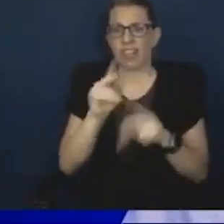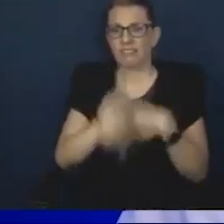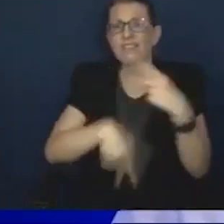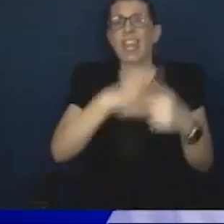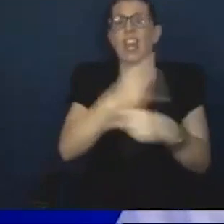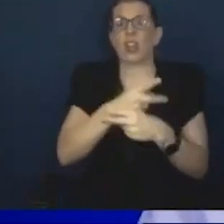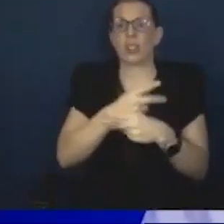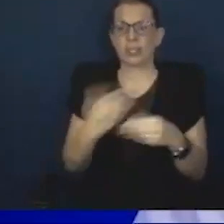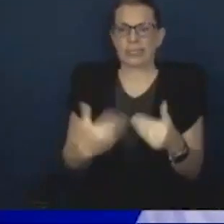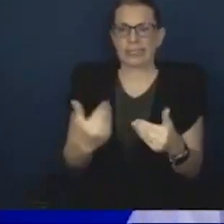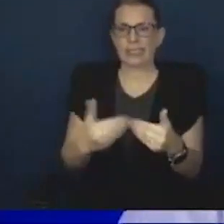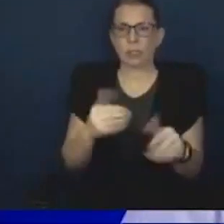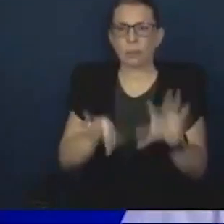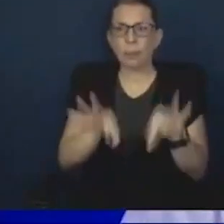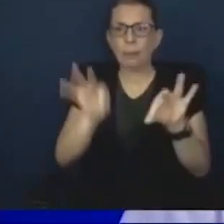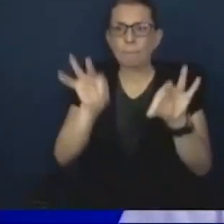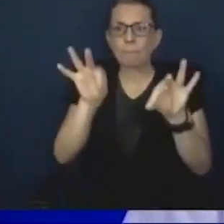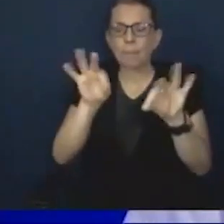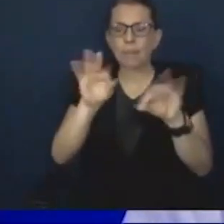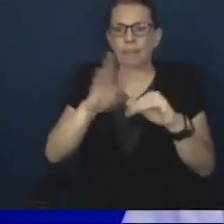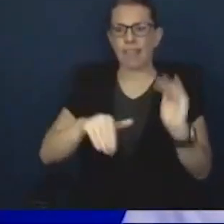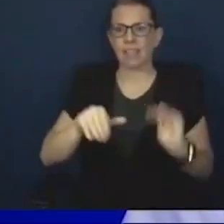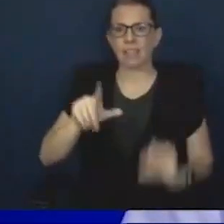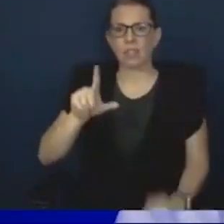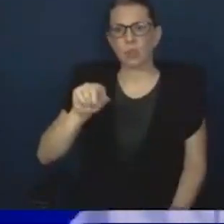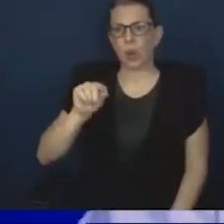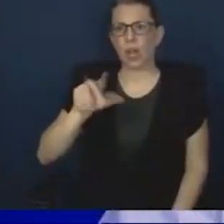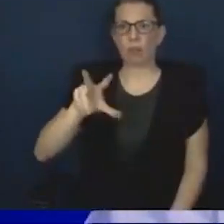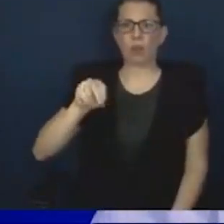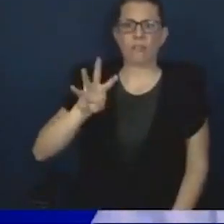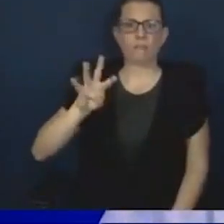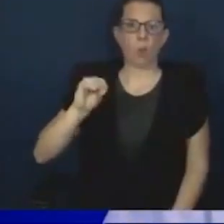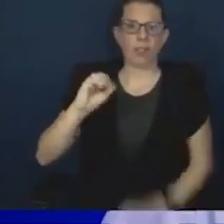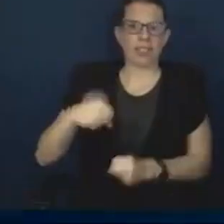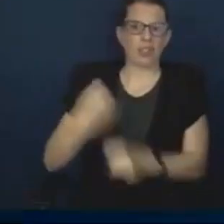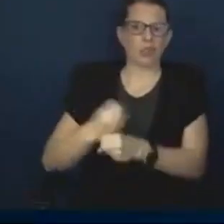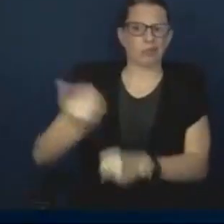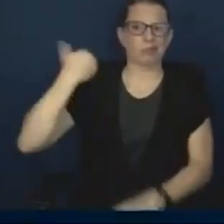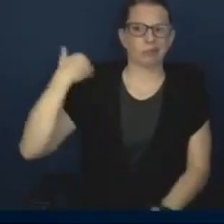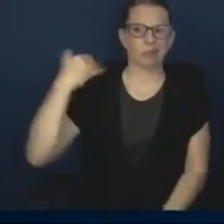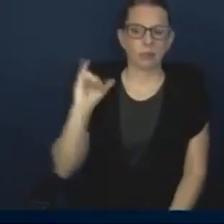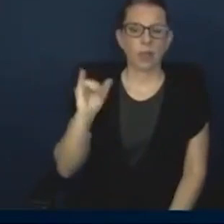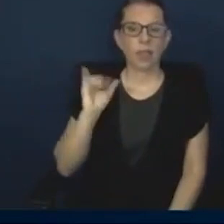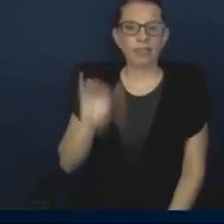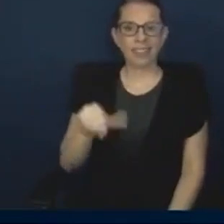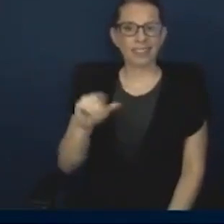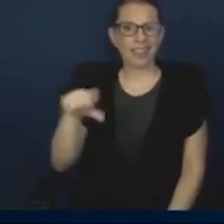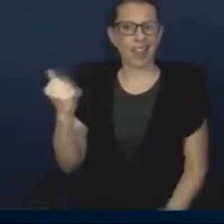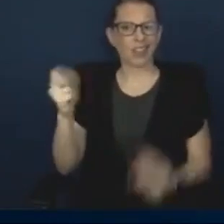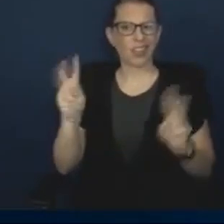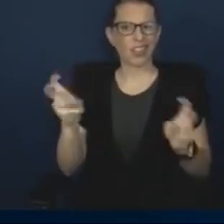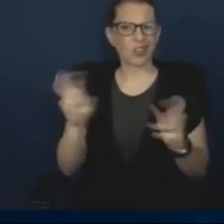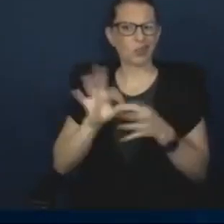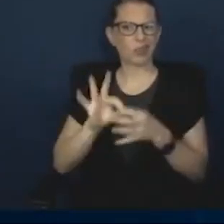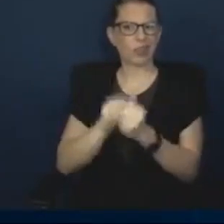we did back 20, 30, 40 years ago as well. So that is the other issue to this. You know, are you at all concerned